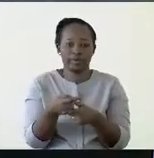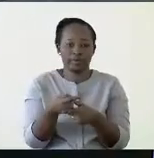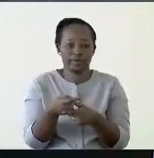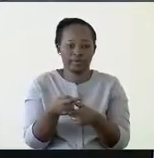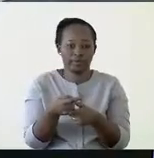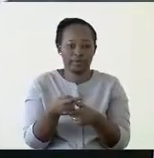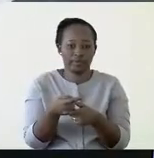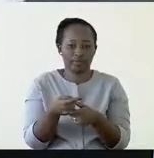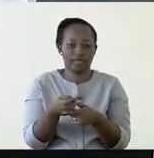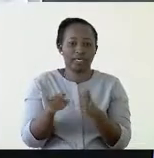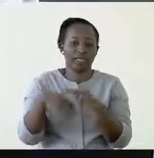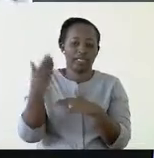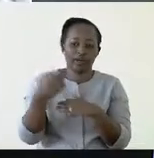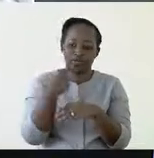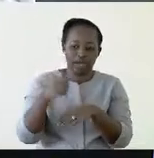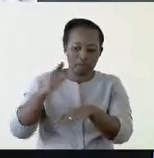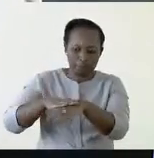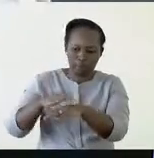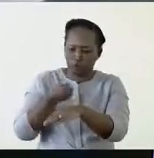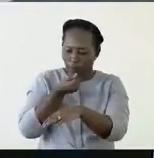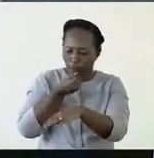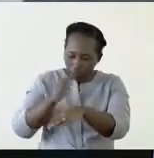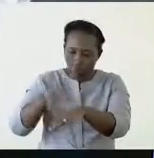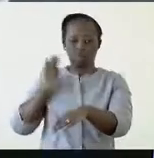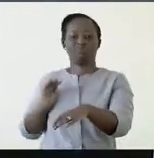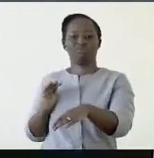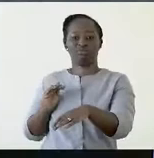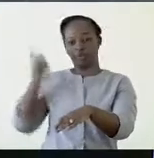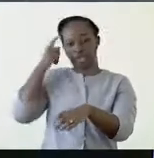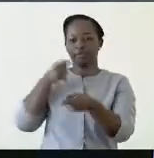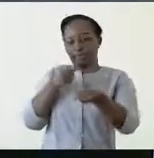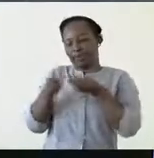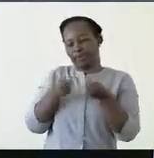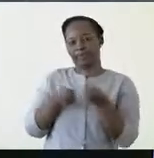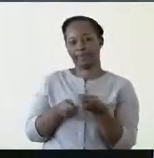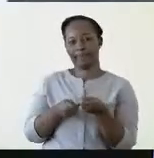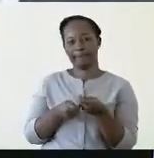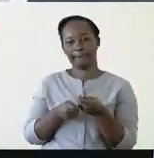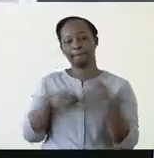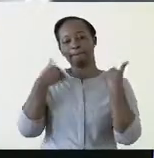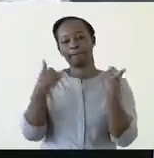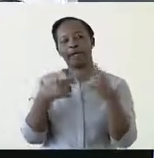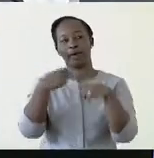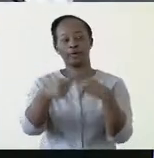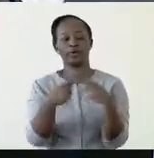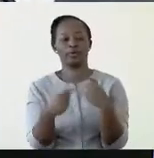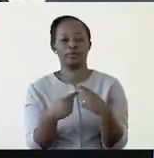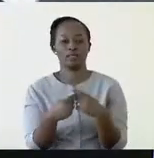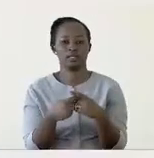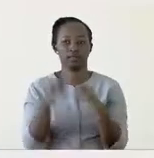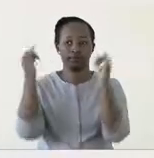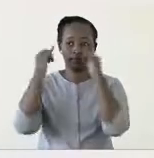and you withdraw your hand from a hot plate or from a hot object. Thank you. Let's go to the